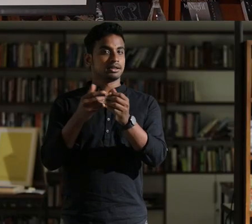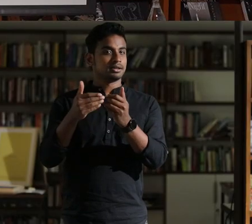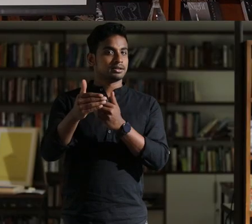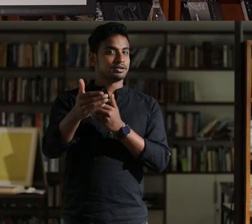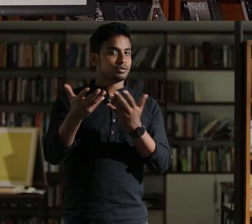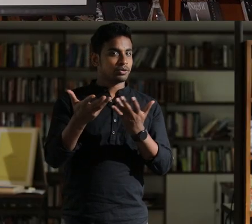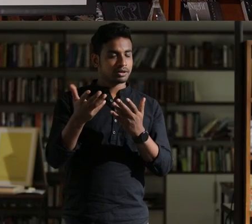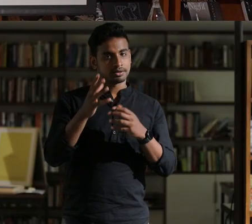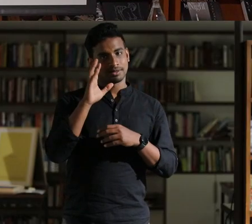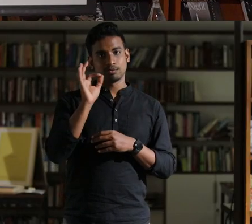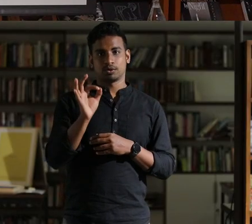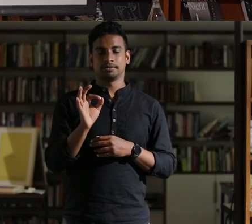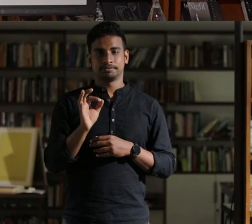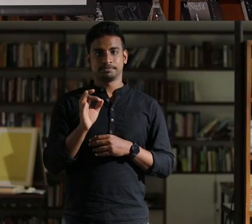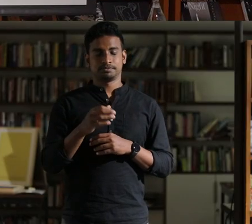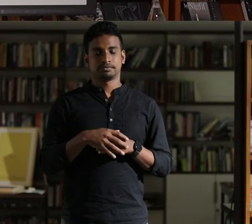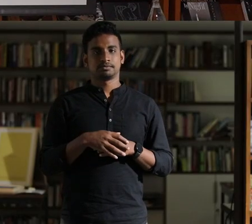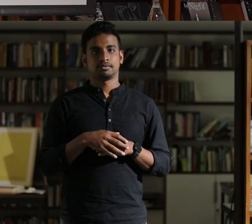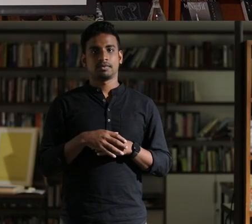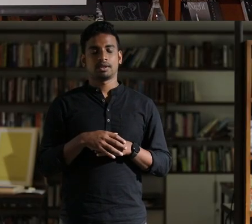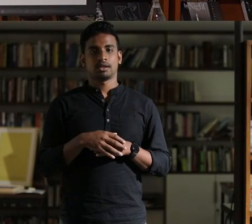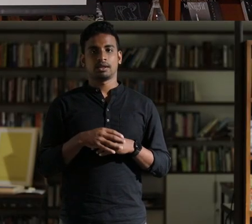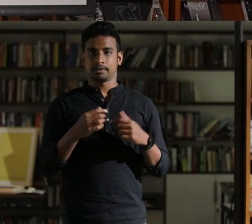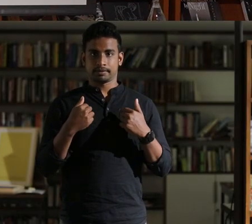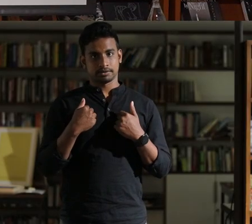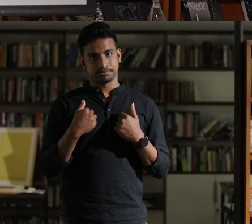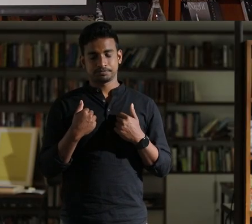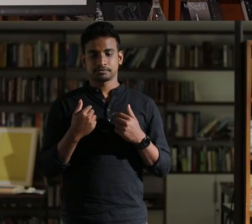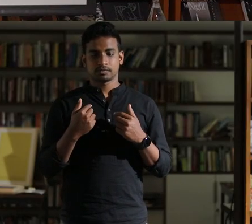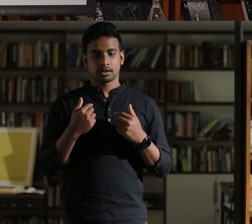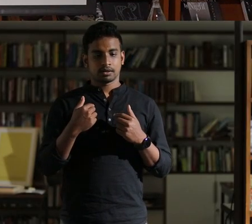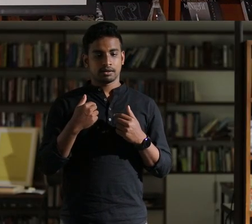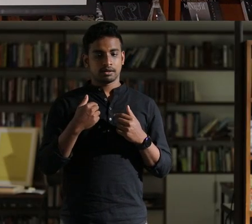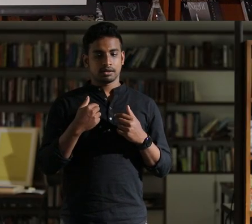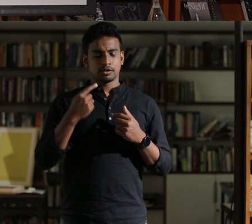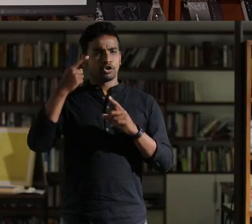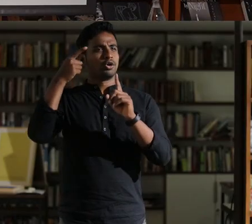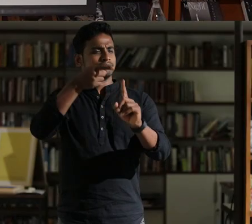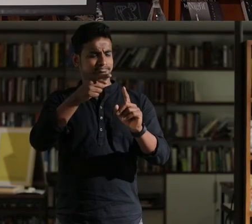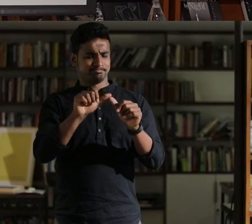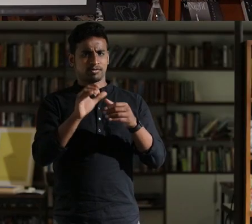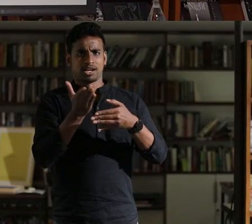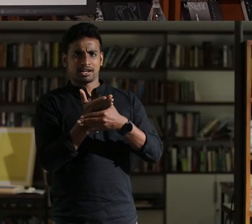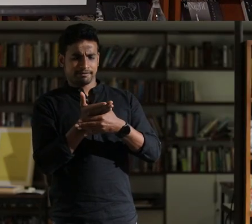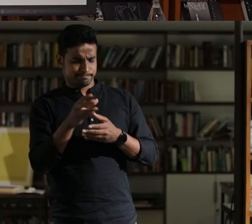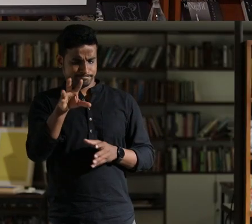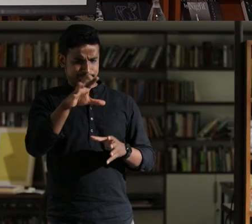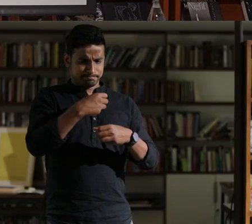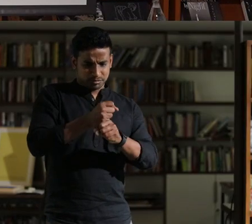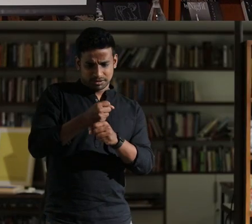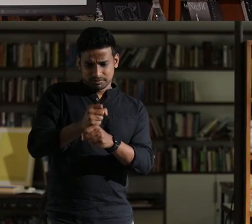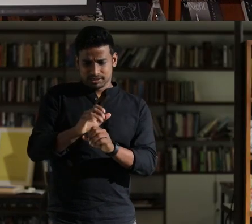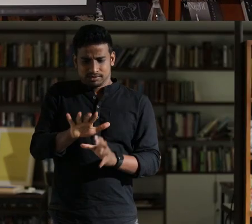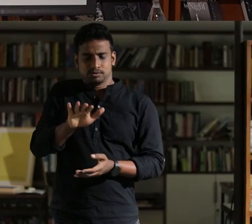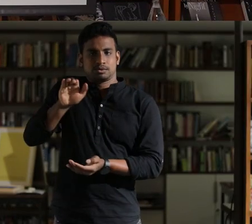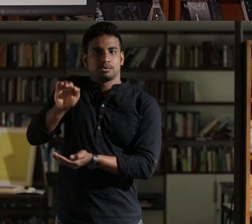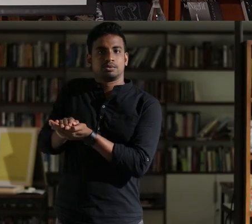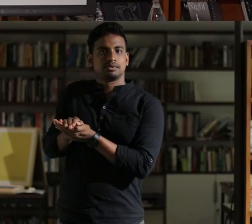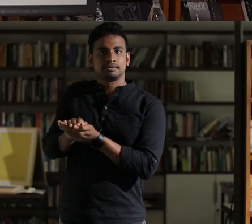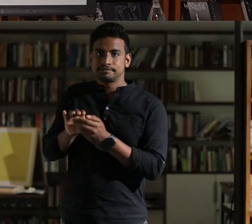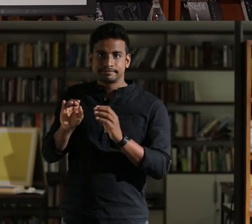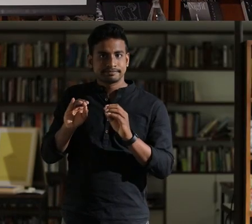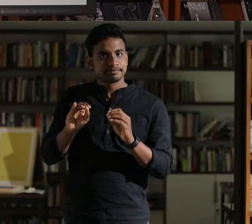take us. We are creating the archives here, we want to, but it's up to us now to push it, to get more